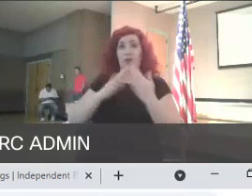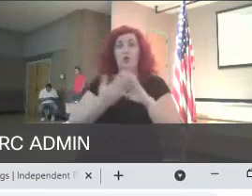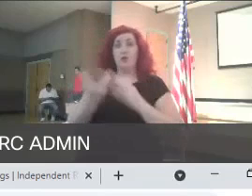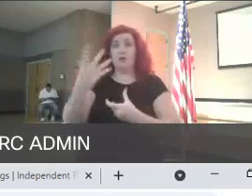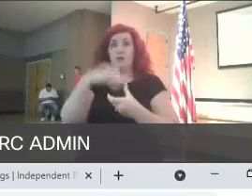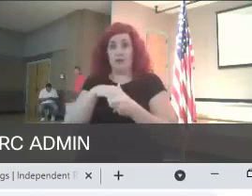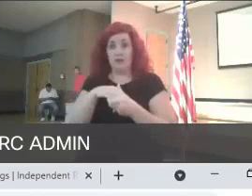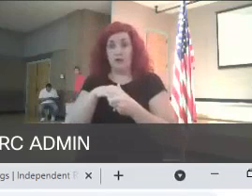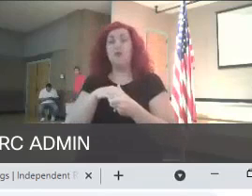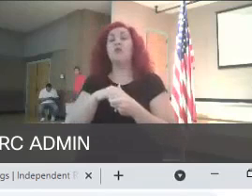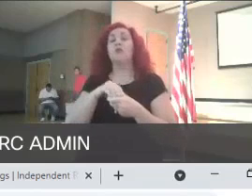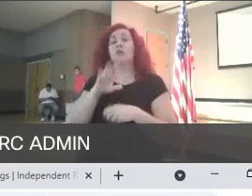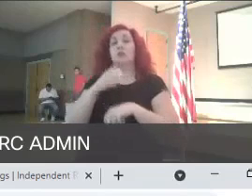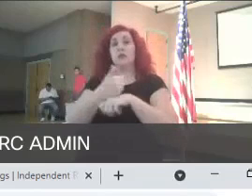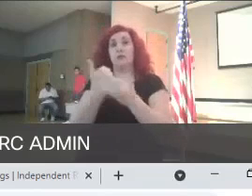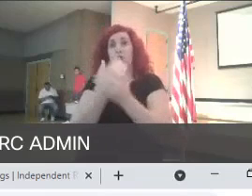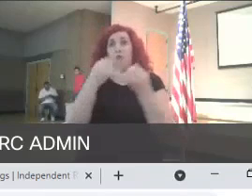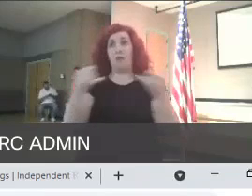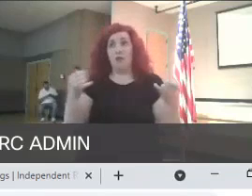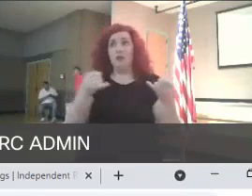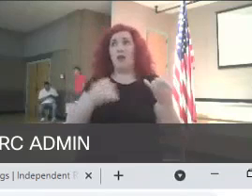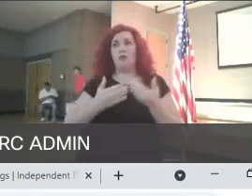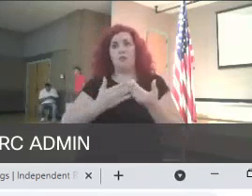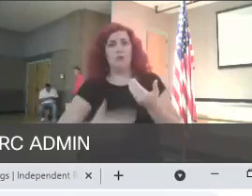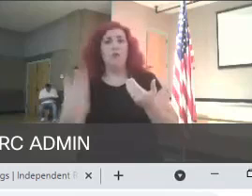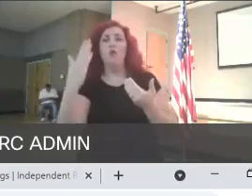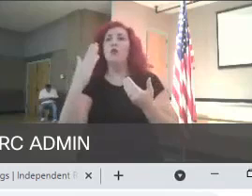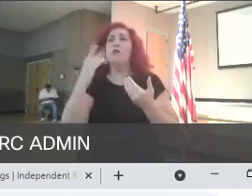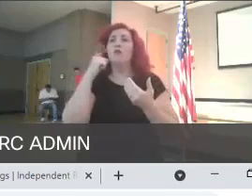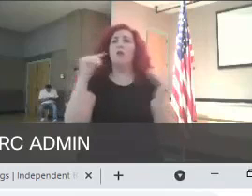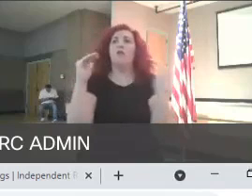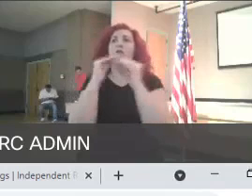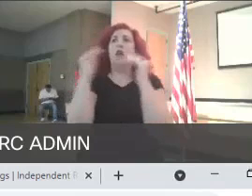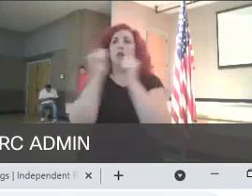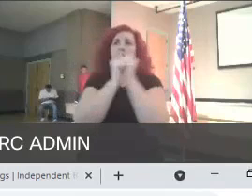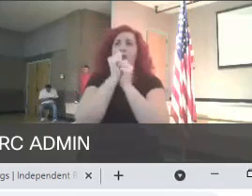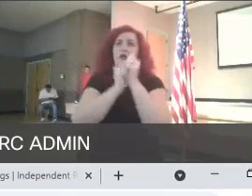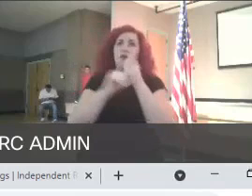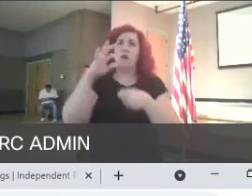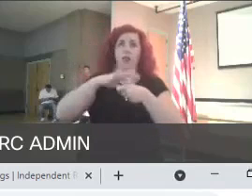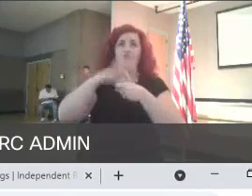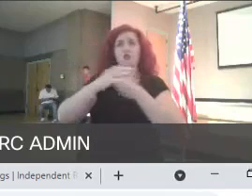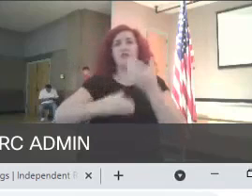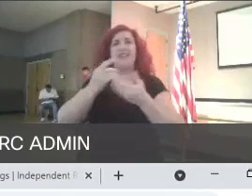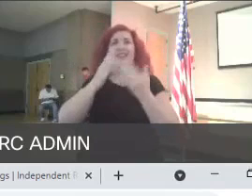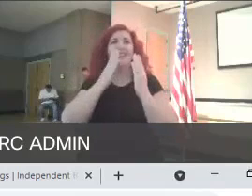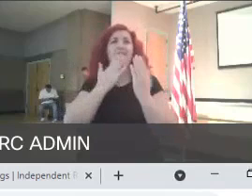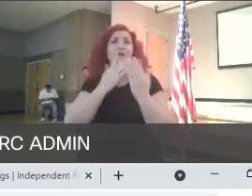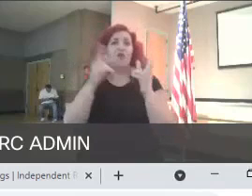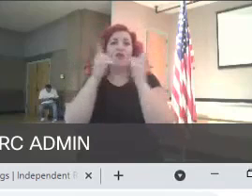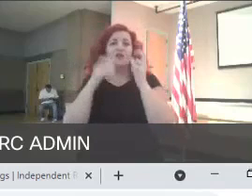participate in the redistricting process and to help move forward towards a fair and competitive election process. Thank you for listening to my